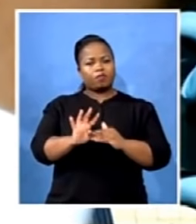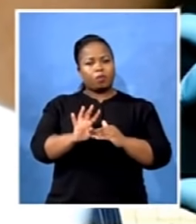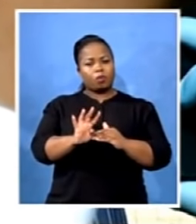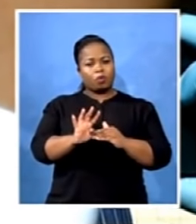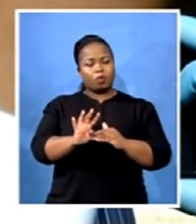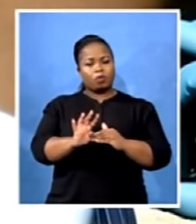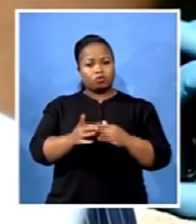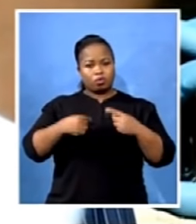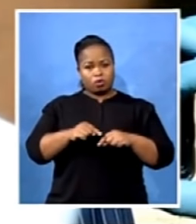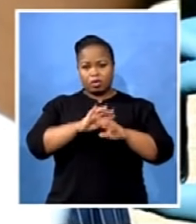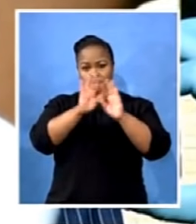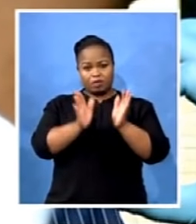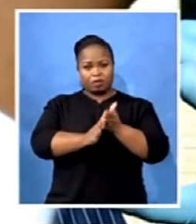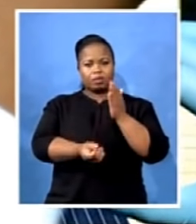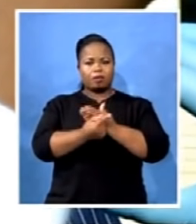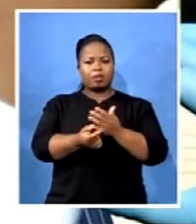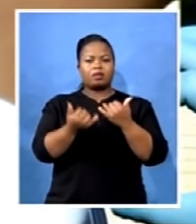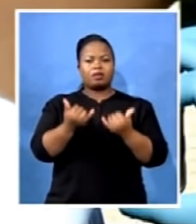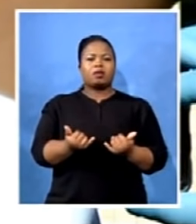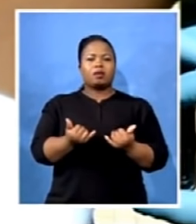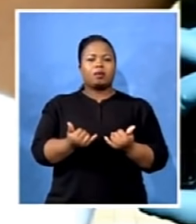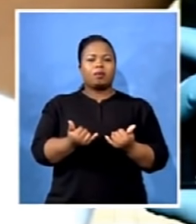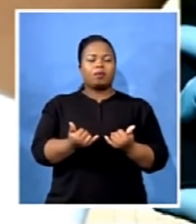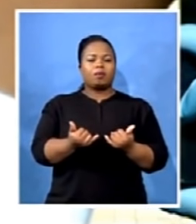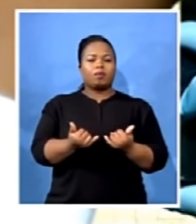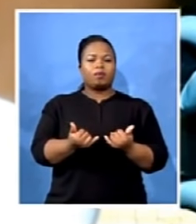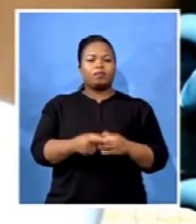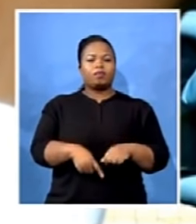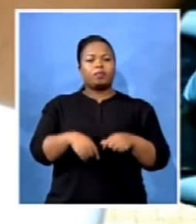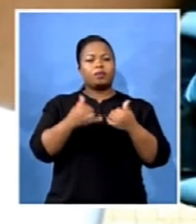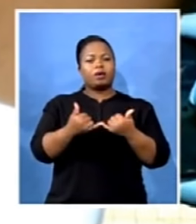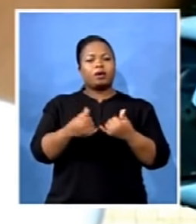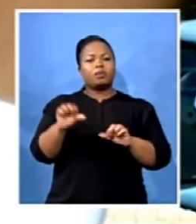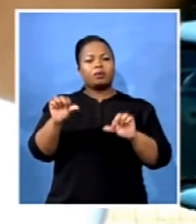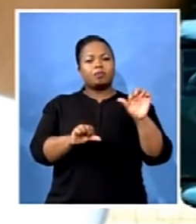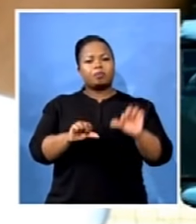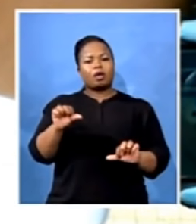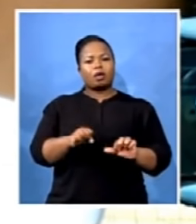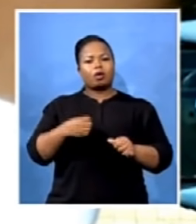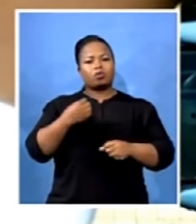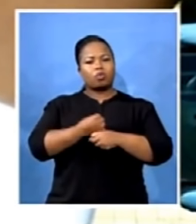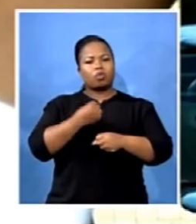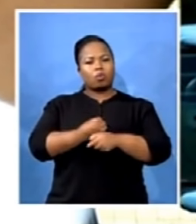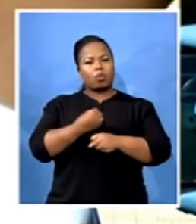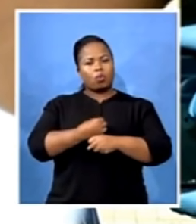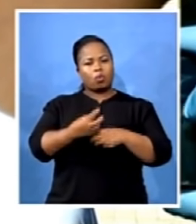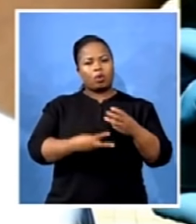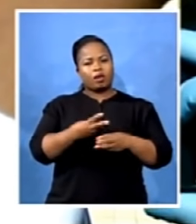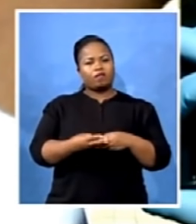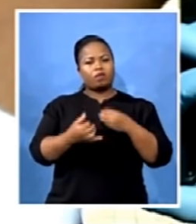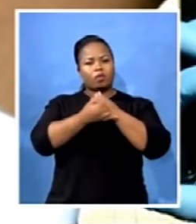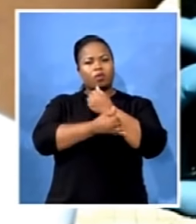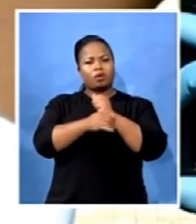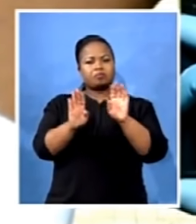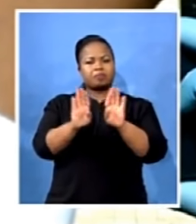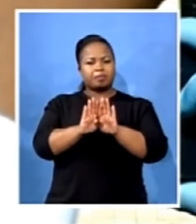of opening up industries in terms of the lockdown. But overall, I'm